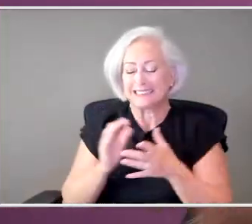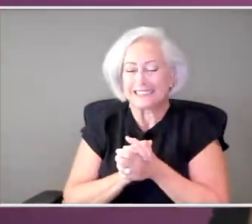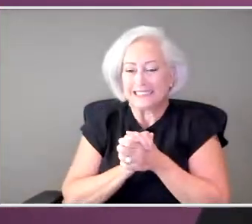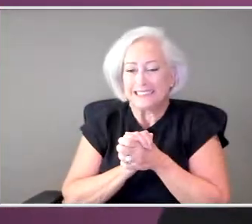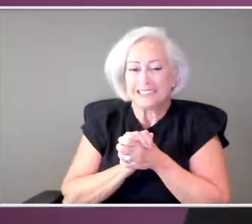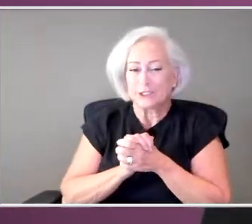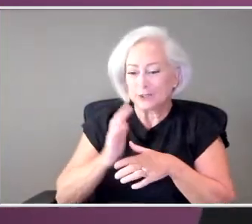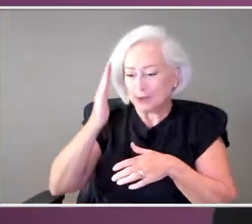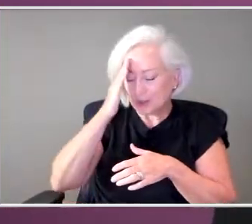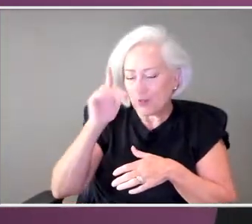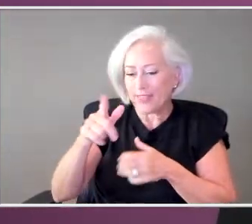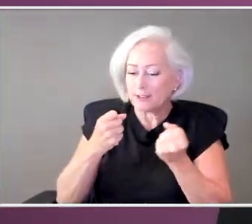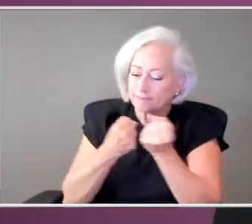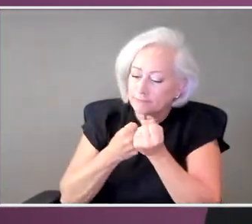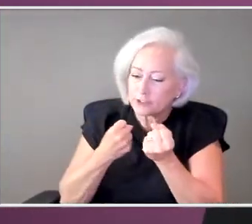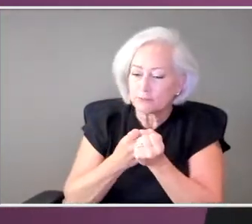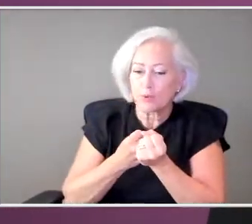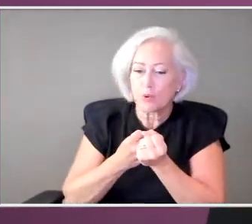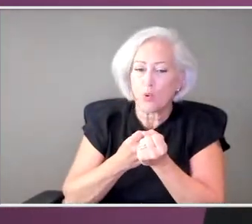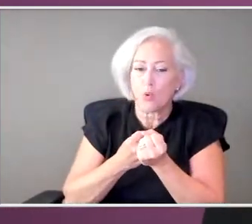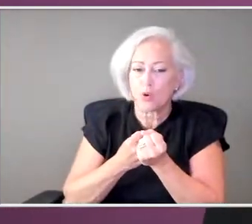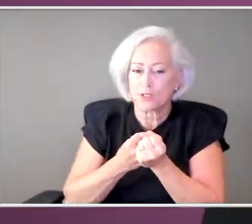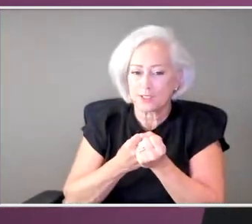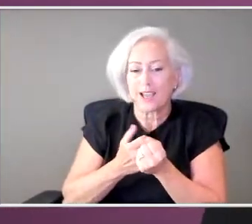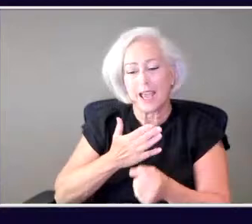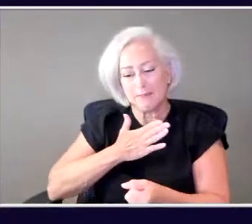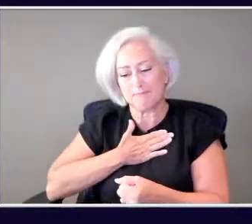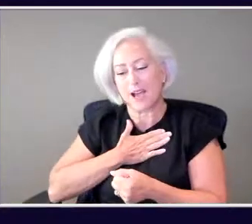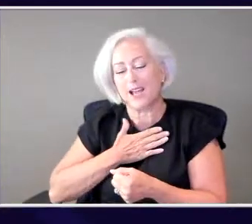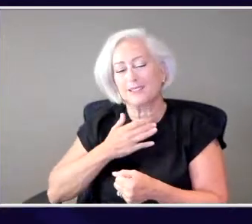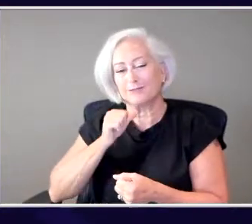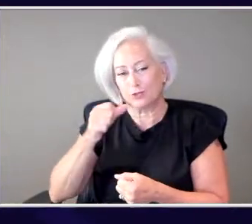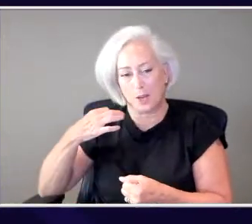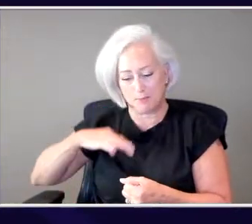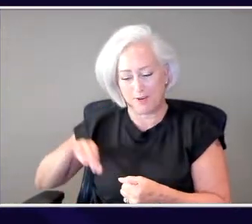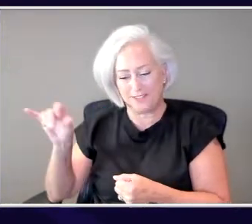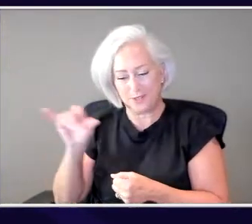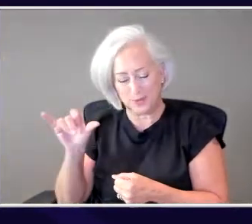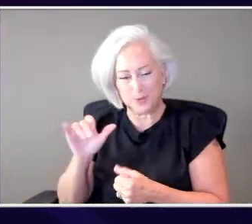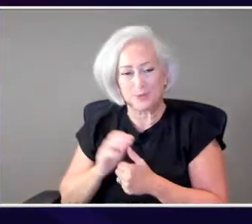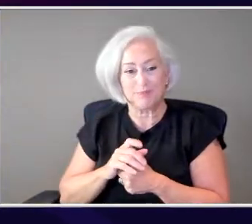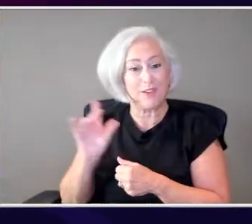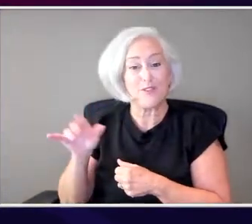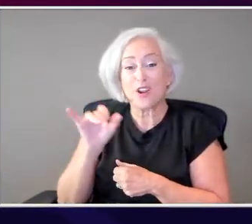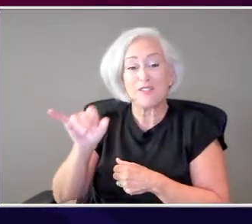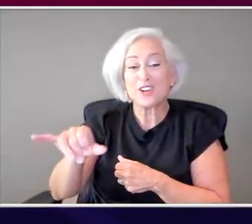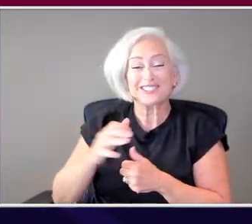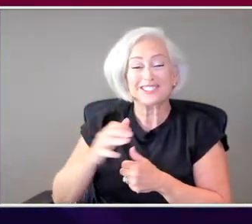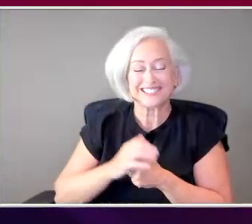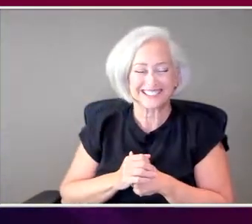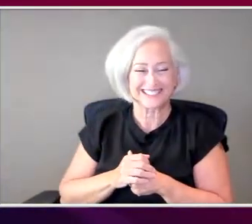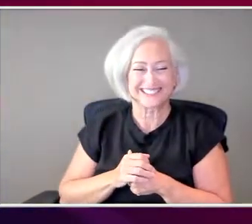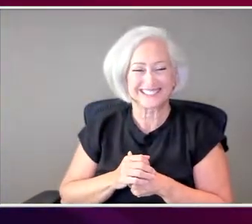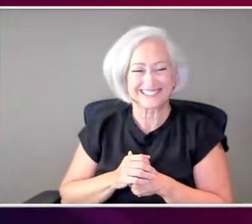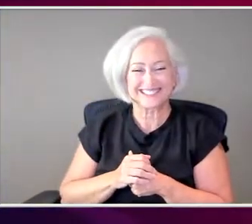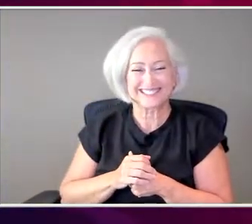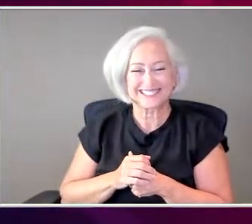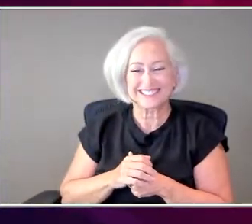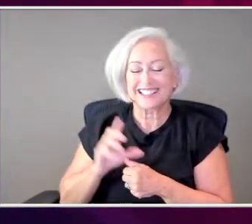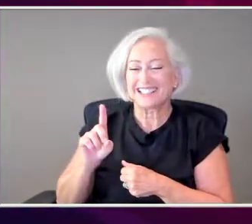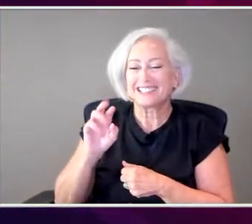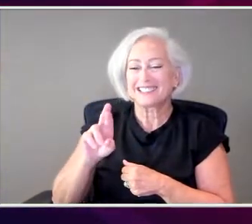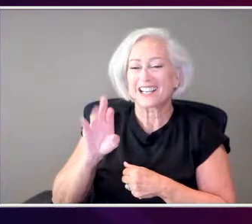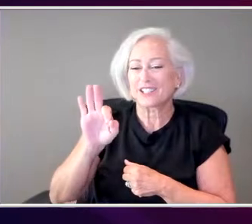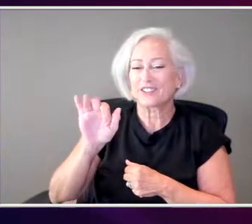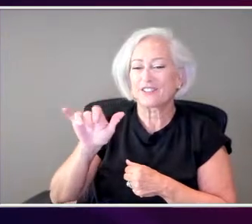that they're behind me, and that they're behind my nonprofit, you know, so. Forever. Yes, forever. Yeah, exactly. Exactly. Dr. Fabian, Yes. what would